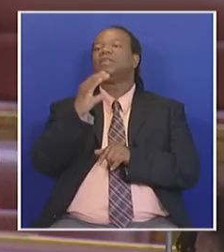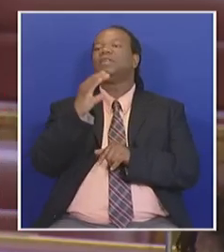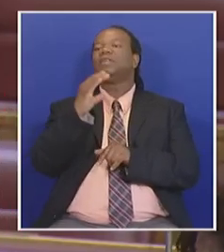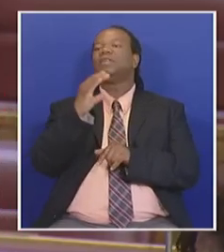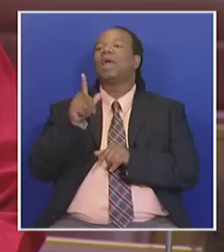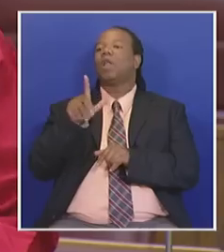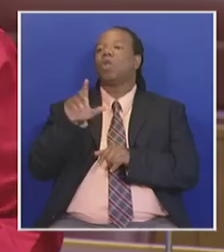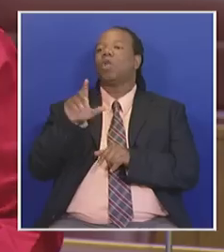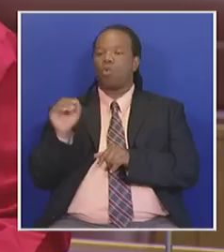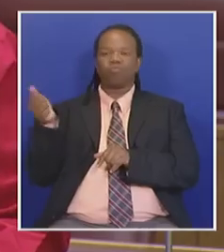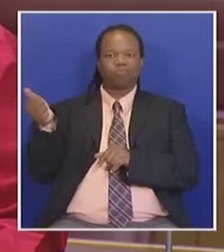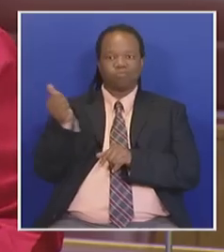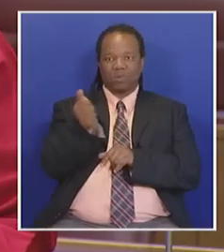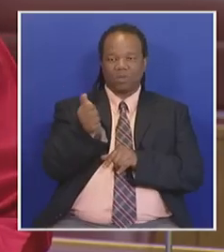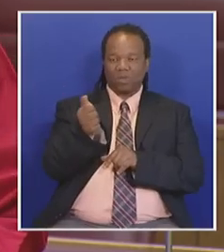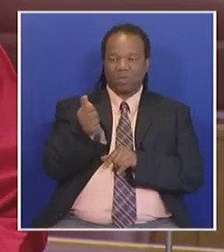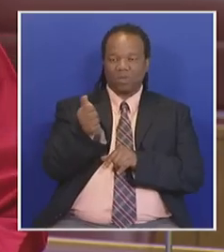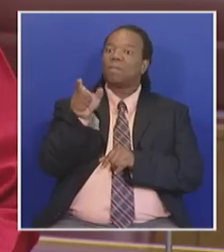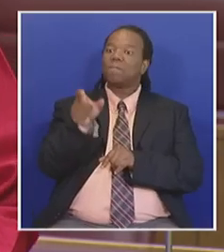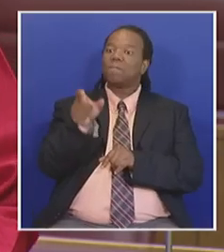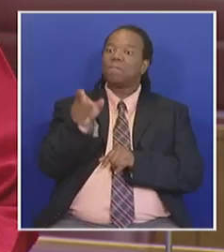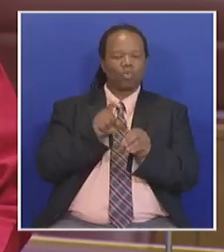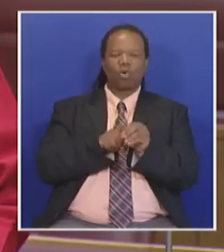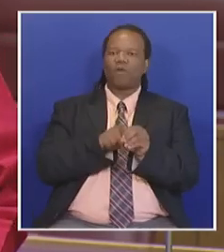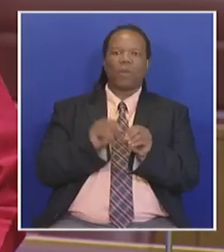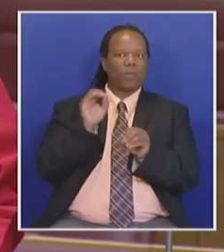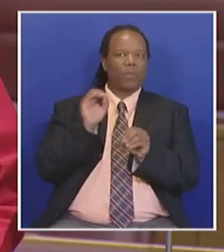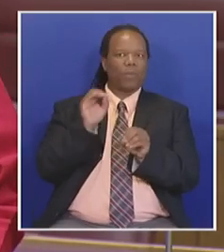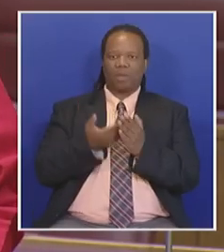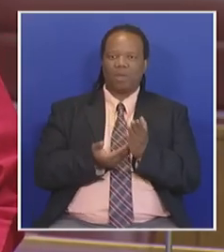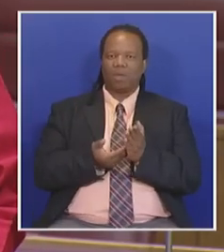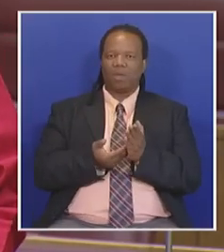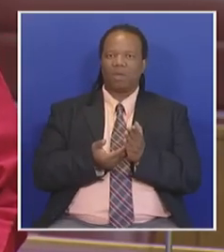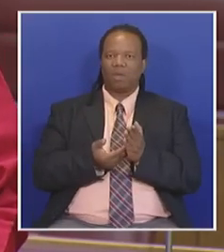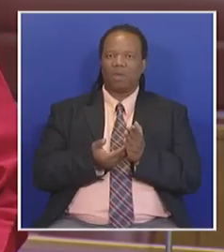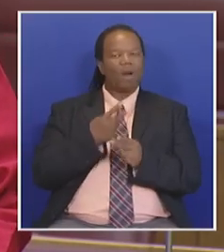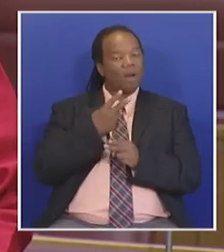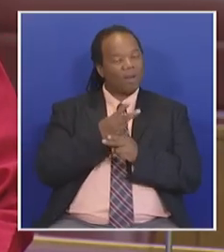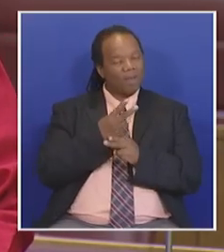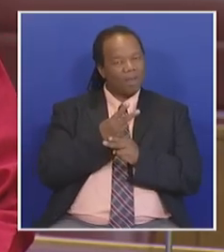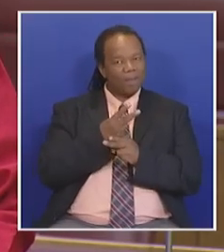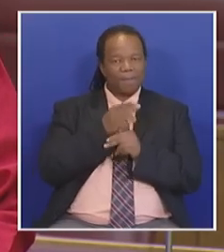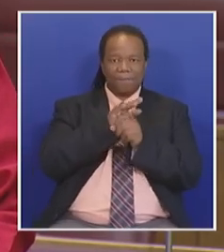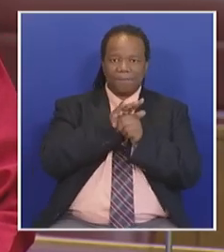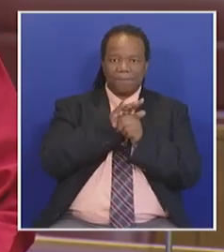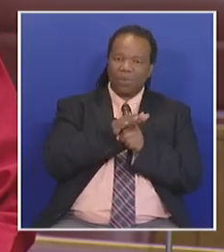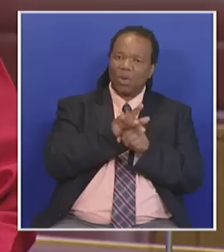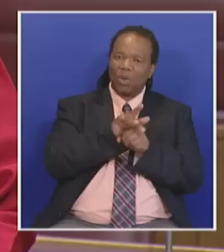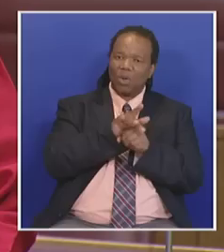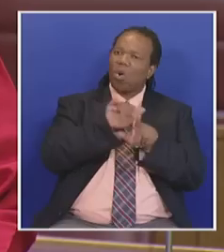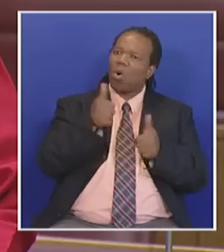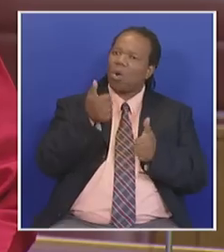the position she didn't qualify for, that she influenced appointment of all incompetent